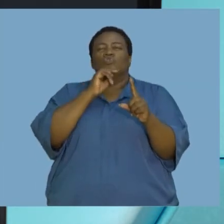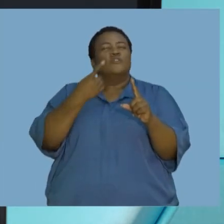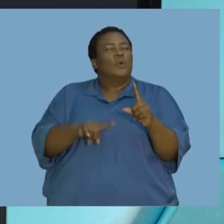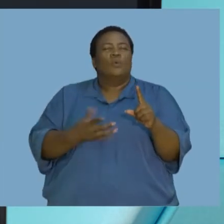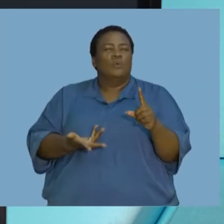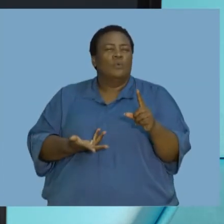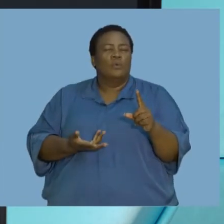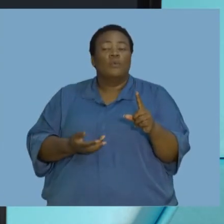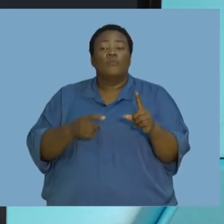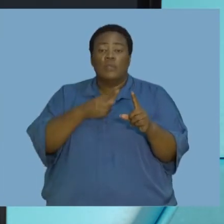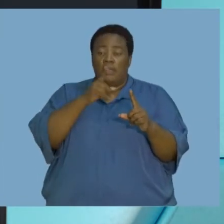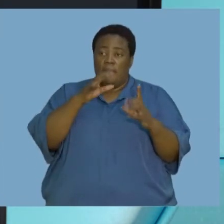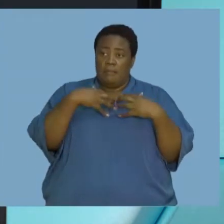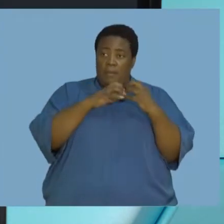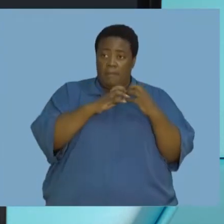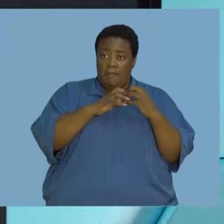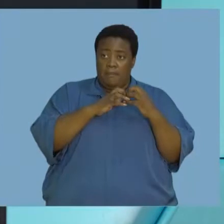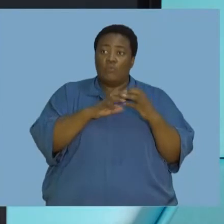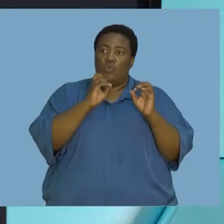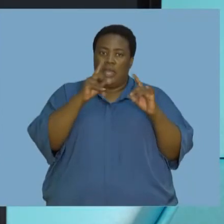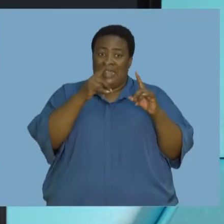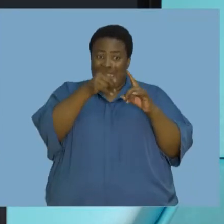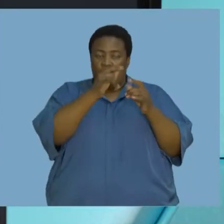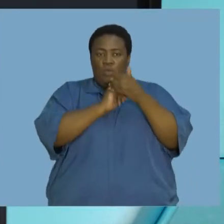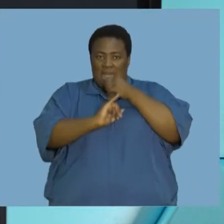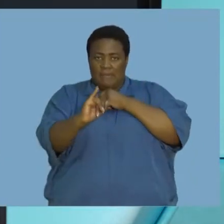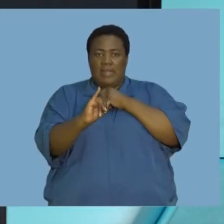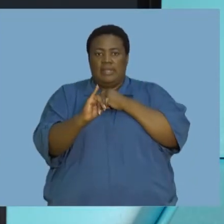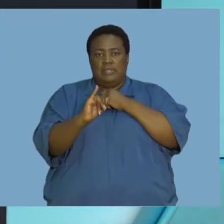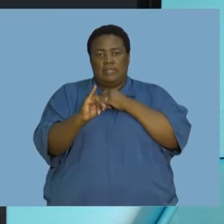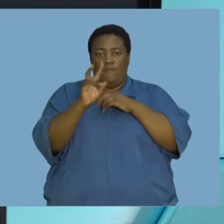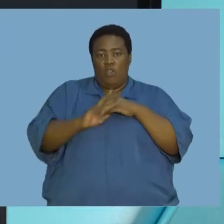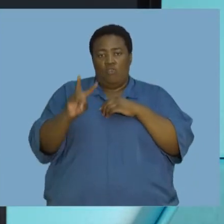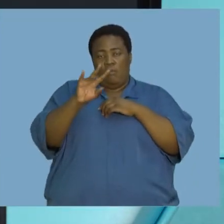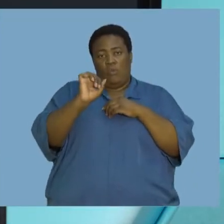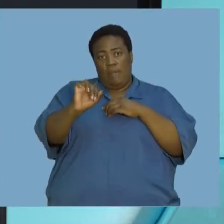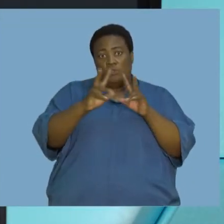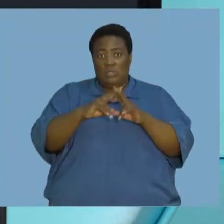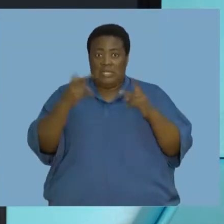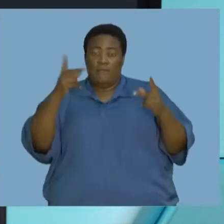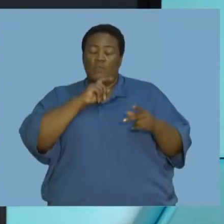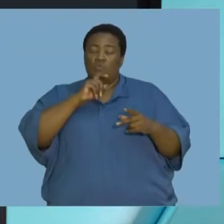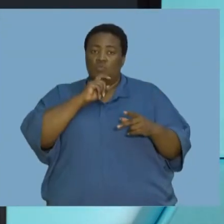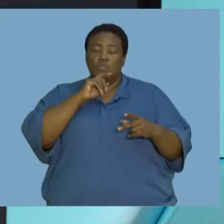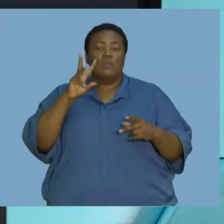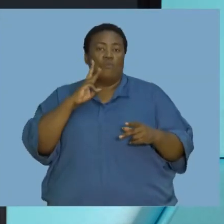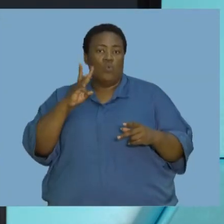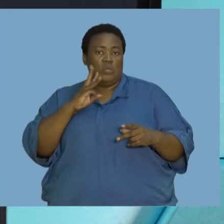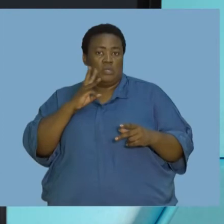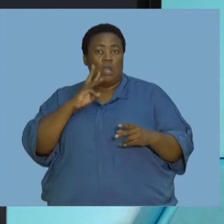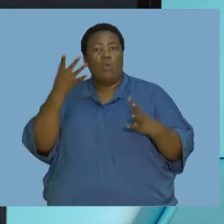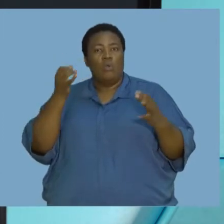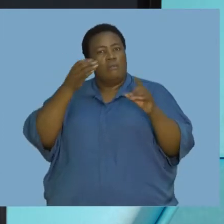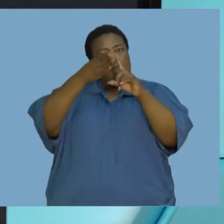used. So they established that that was going to be their independent variable. So the different uses of water, or